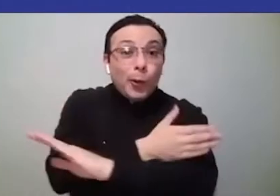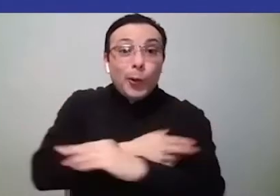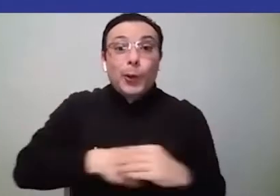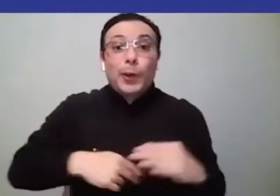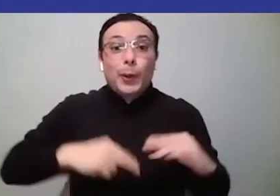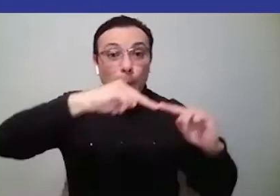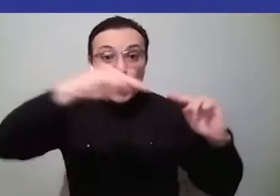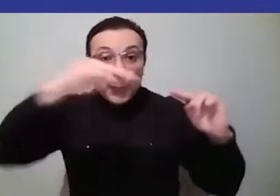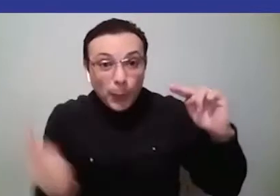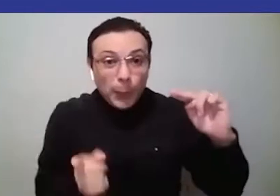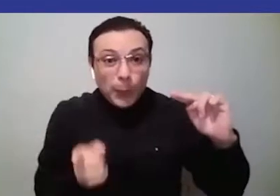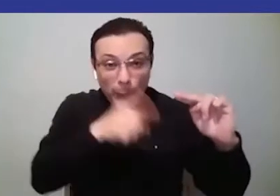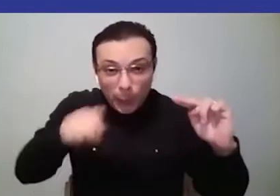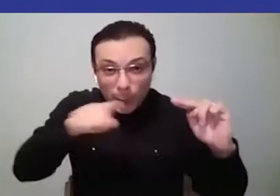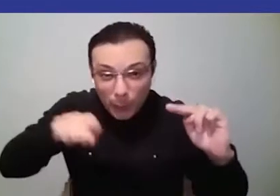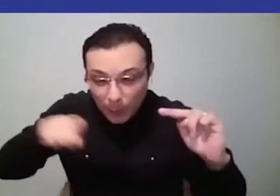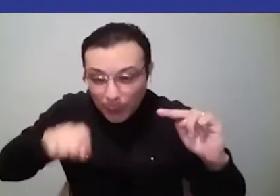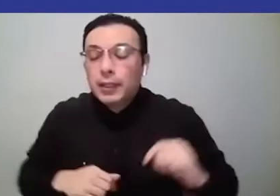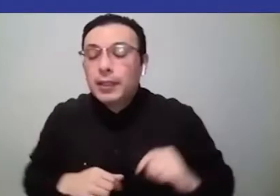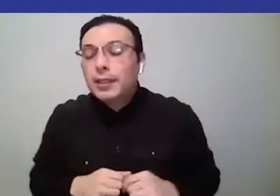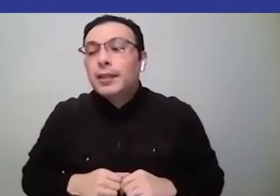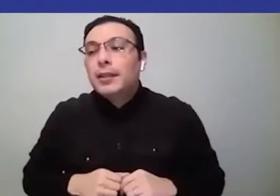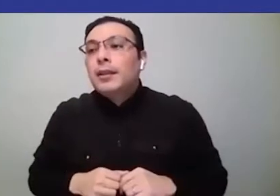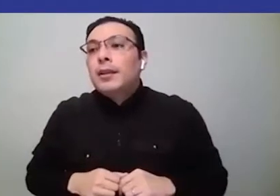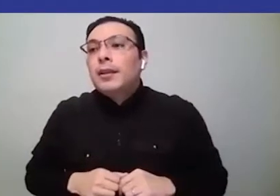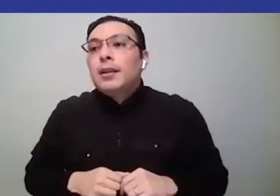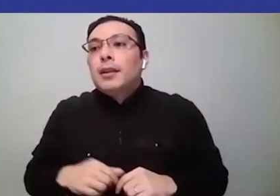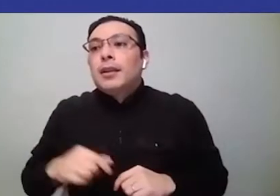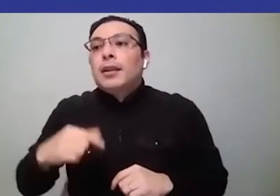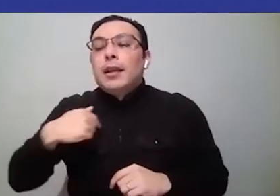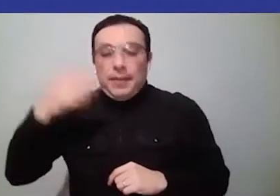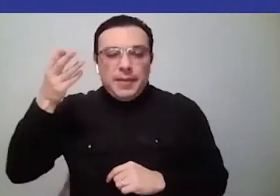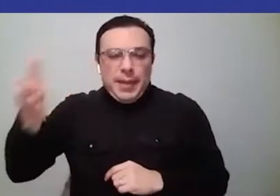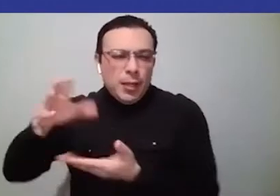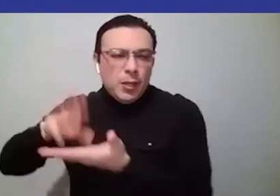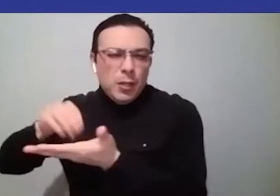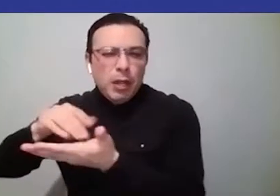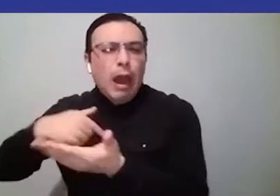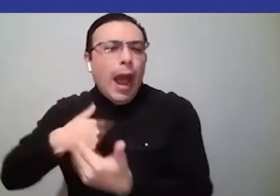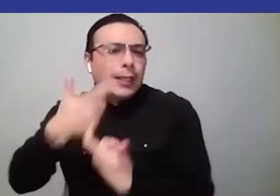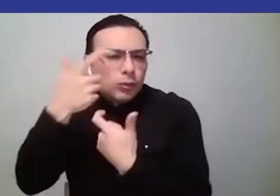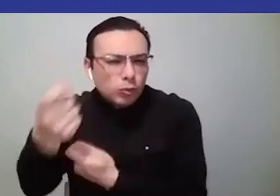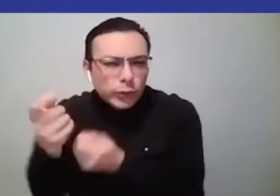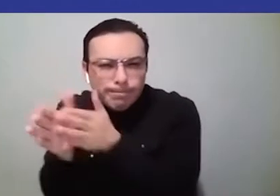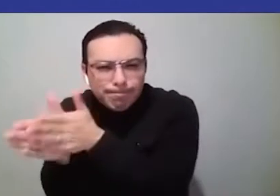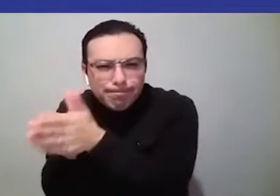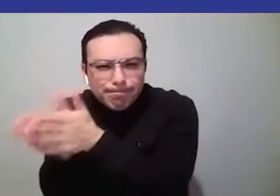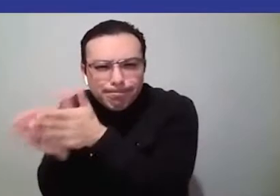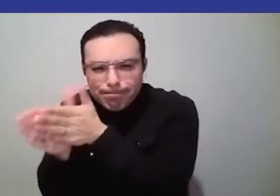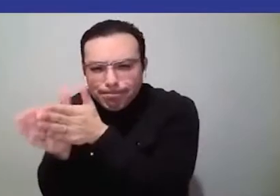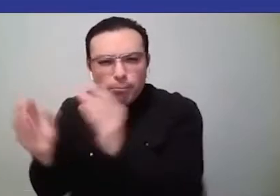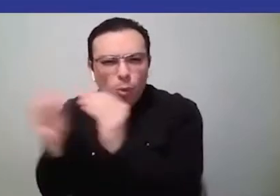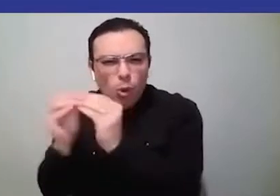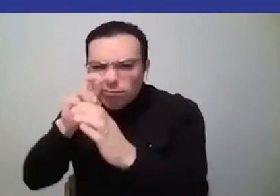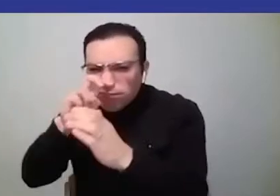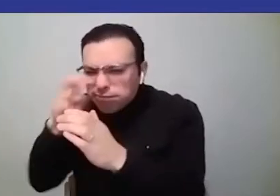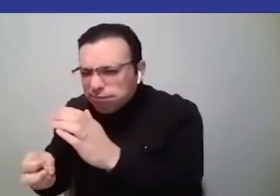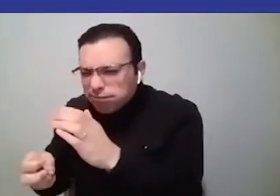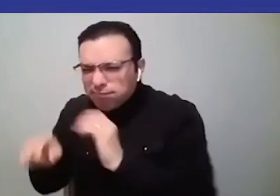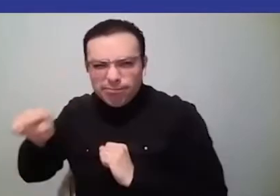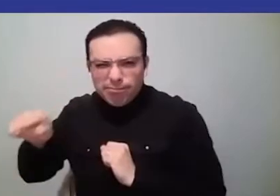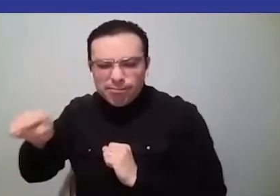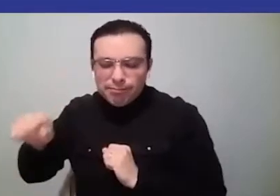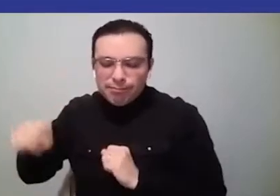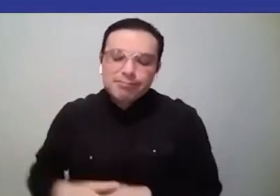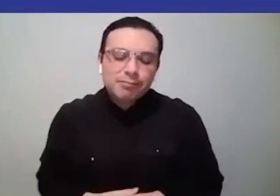at NYPL. So that was kind of like my area of interest. And then I ended up